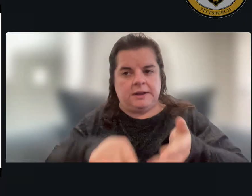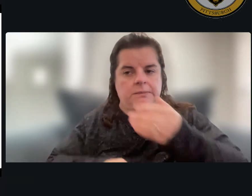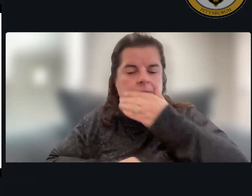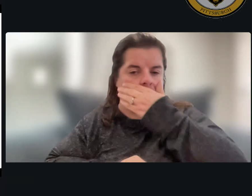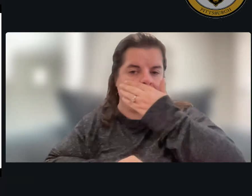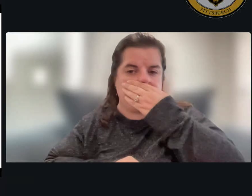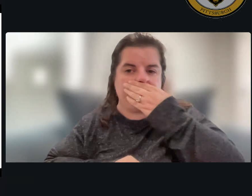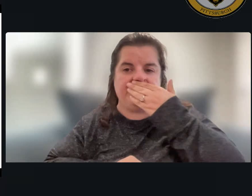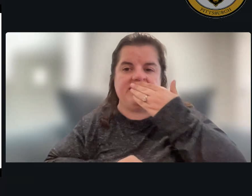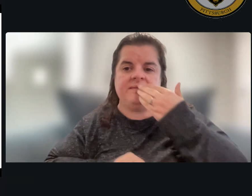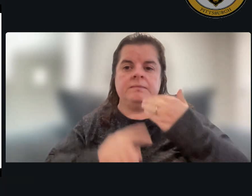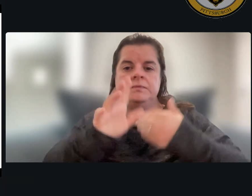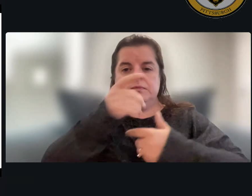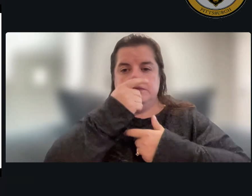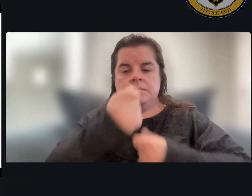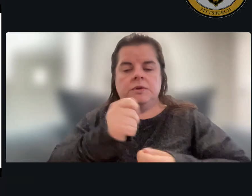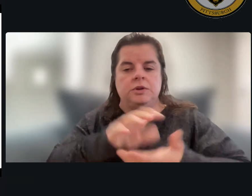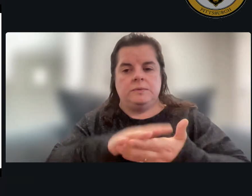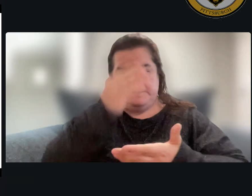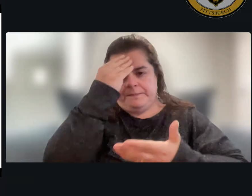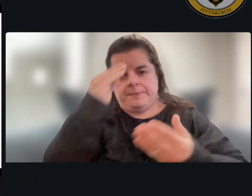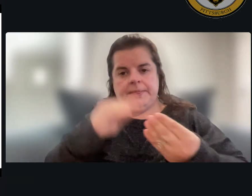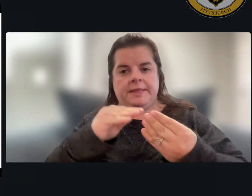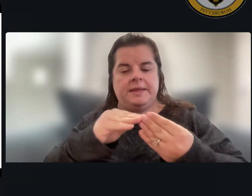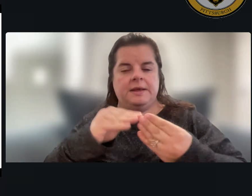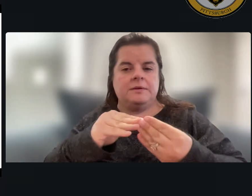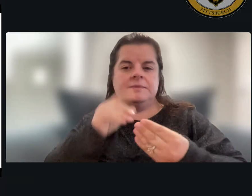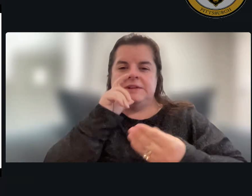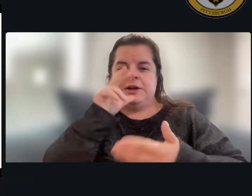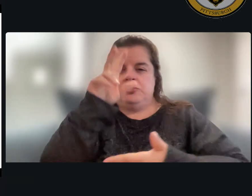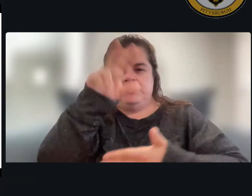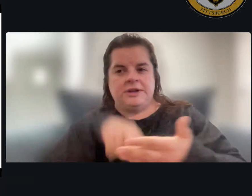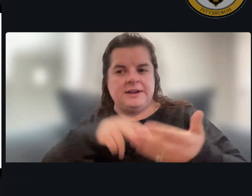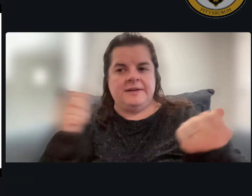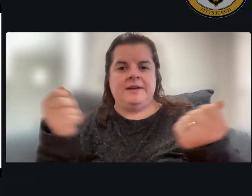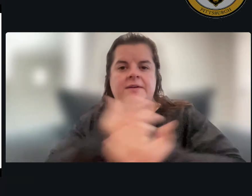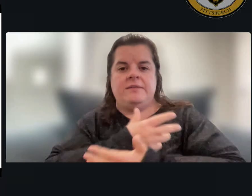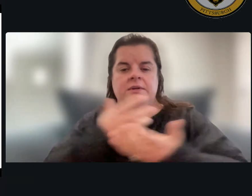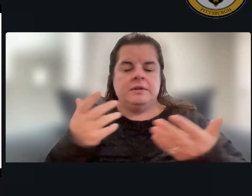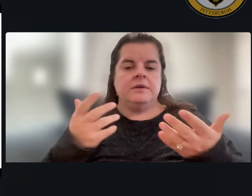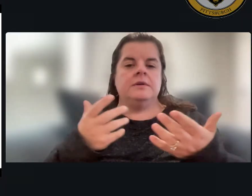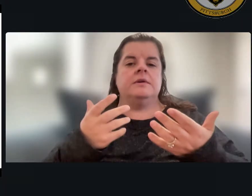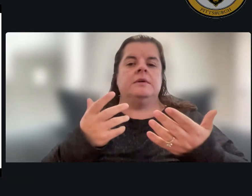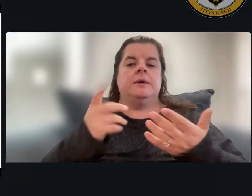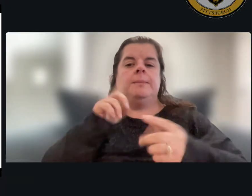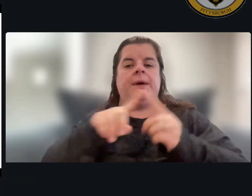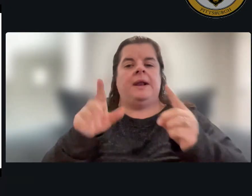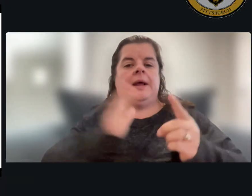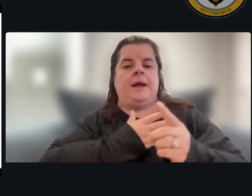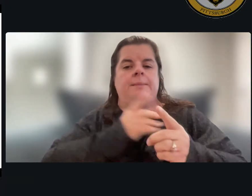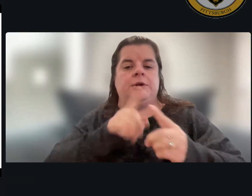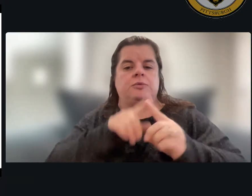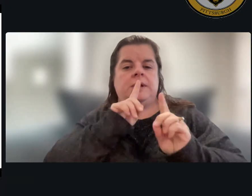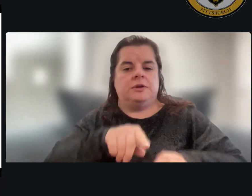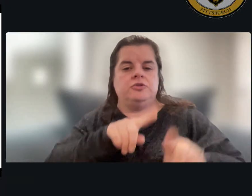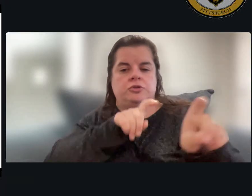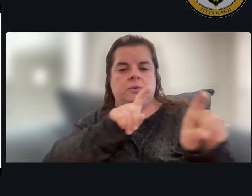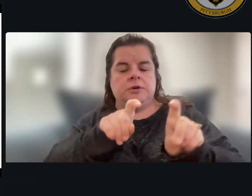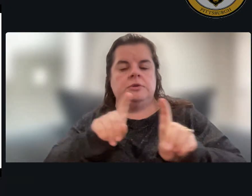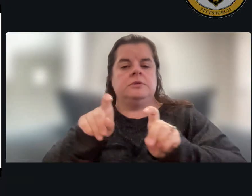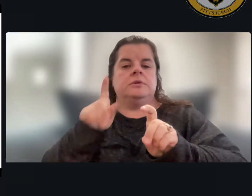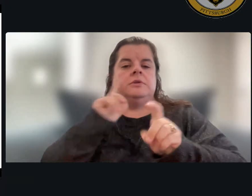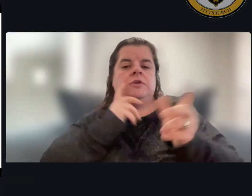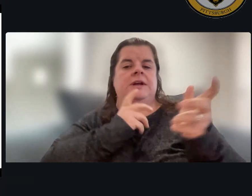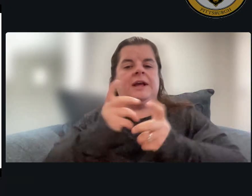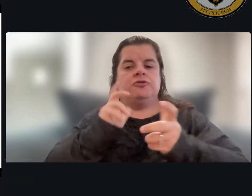For those of you that are interested in learning more about it, again, I'm not going to read through all the sub-bullets here, but I'm happy to answer questions and engage with you, in fact,